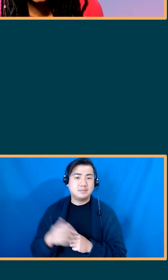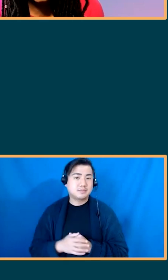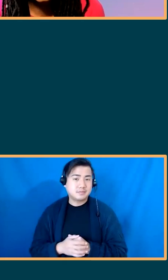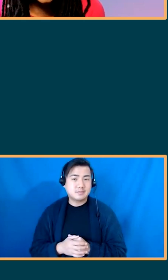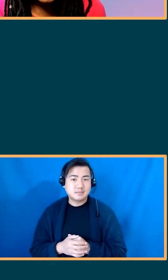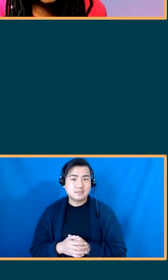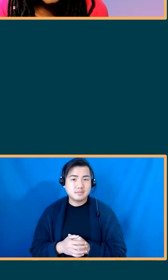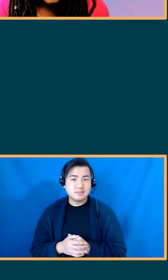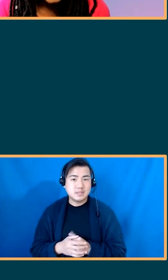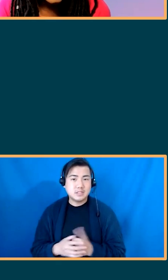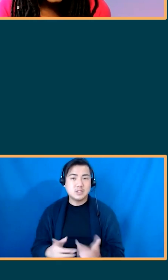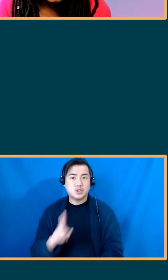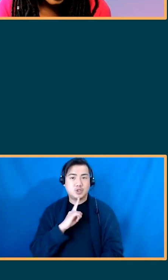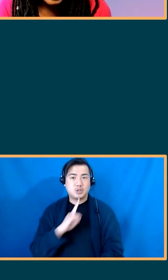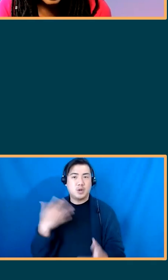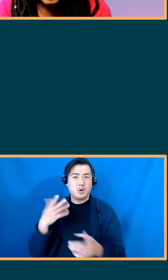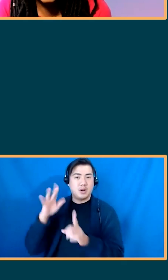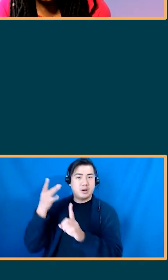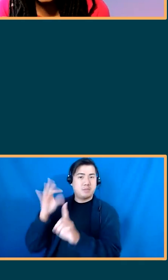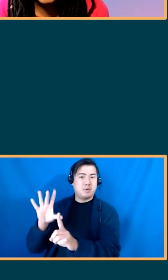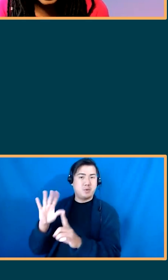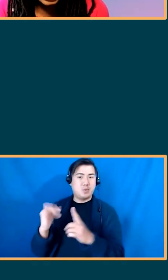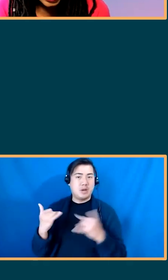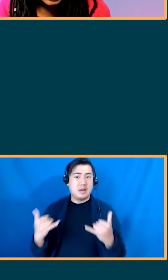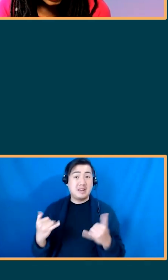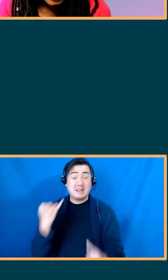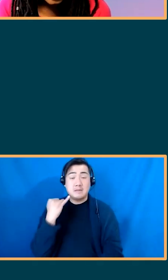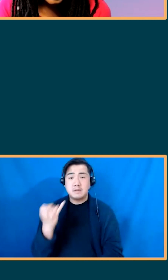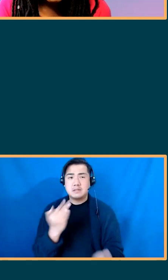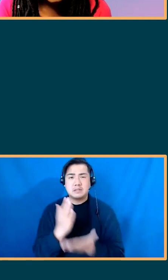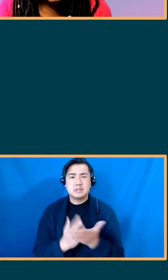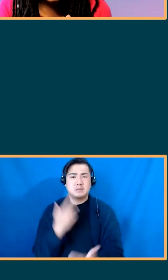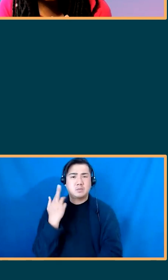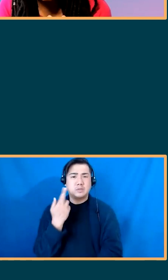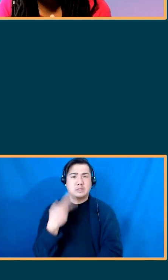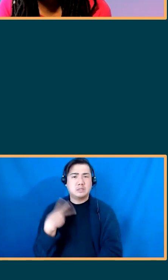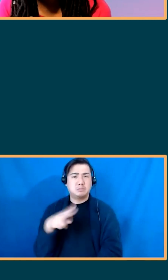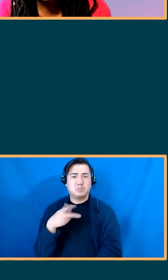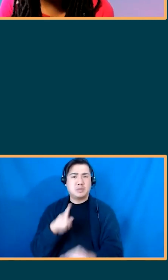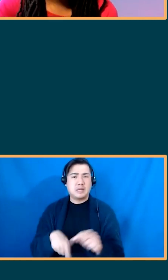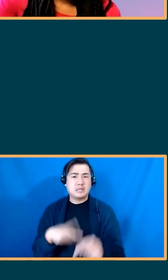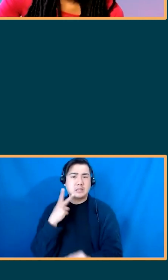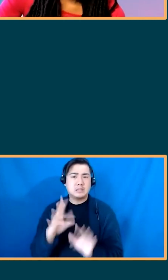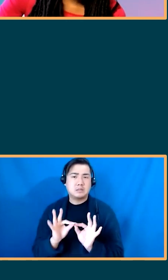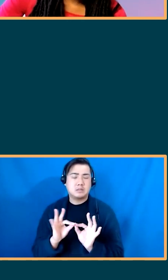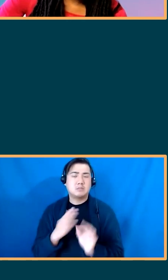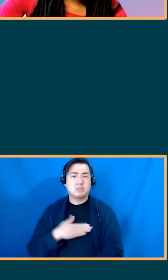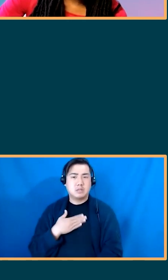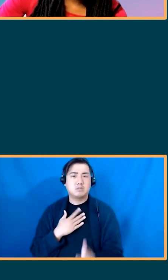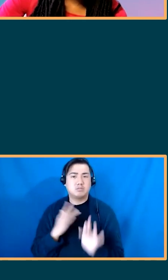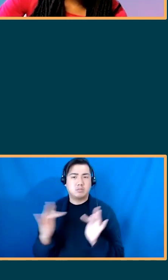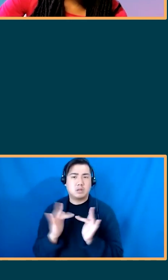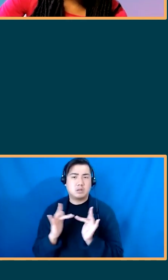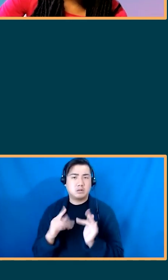be pinned to the top of your screen already. If for some reason that is not showing up on your Zoom screen, please reach out behind